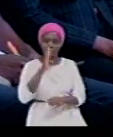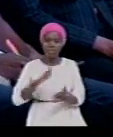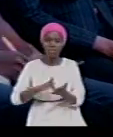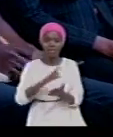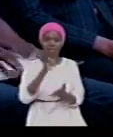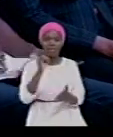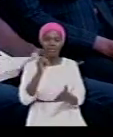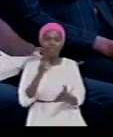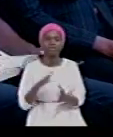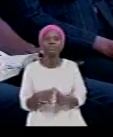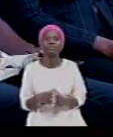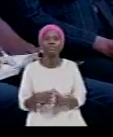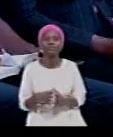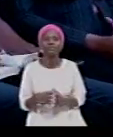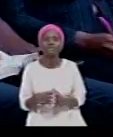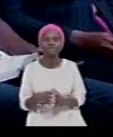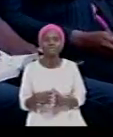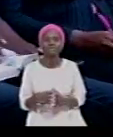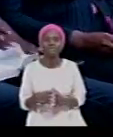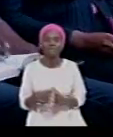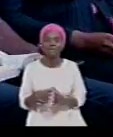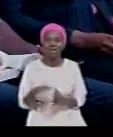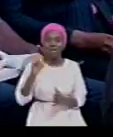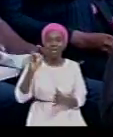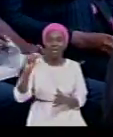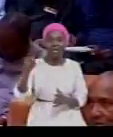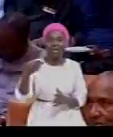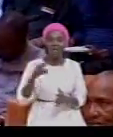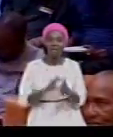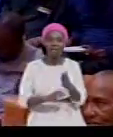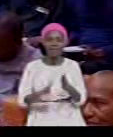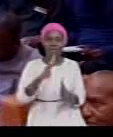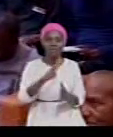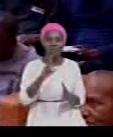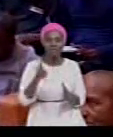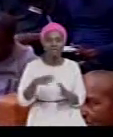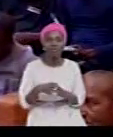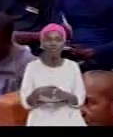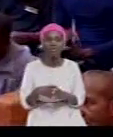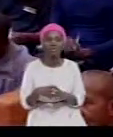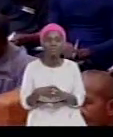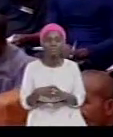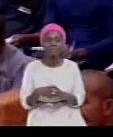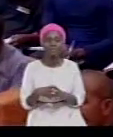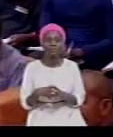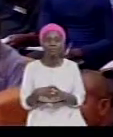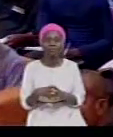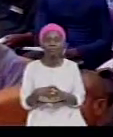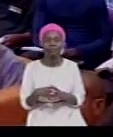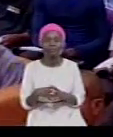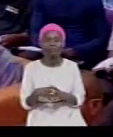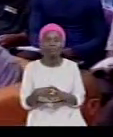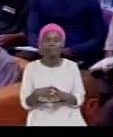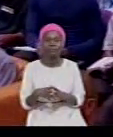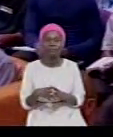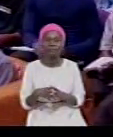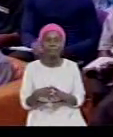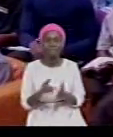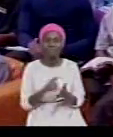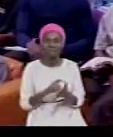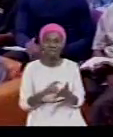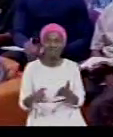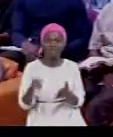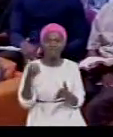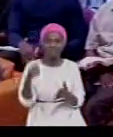Isaiah chapter 41, and I'm reading from verse 10. Isaiah chapter 41, reading from